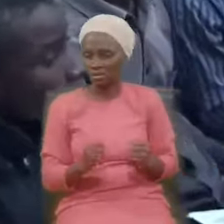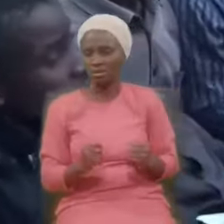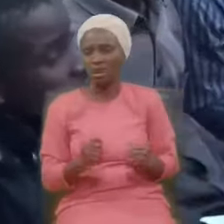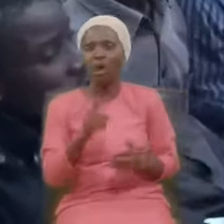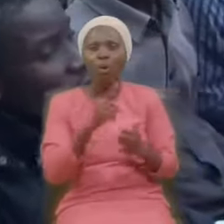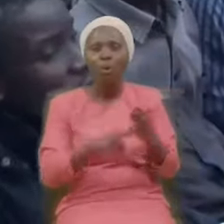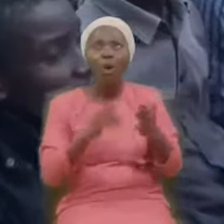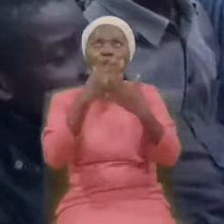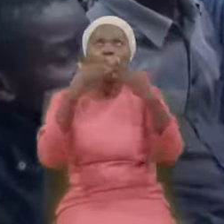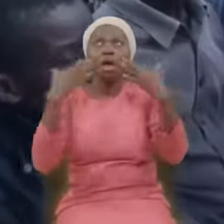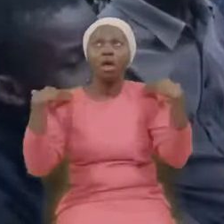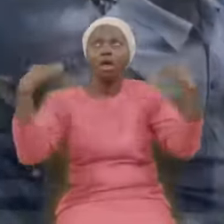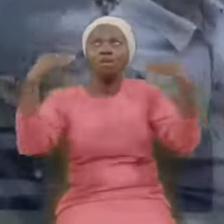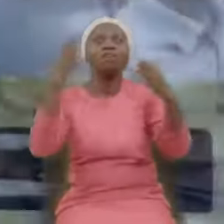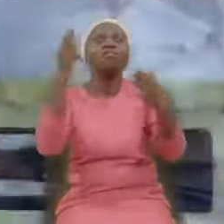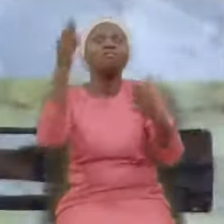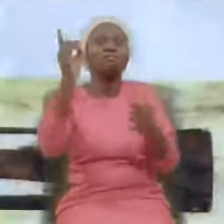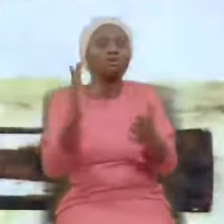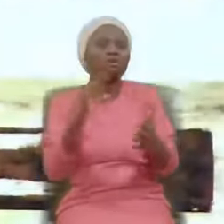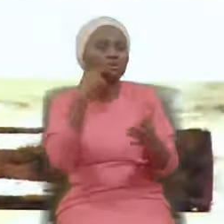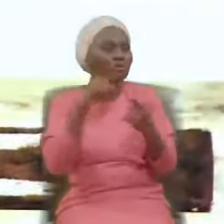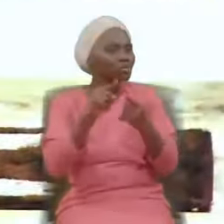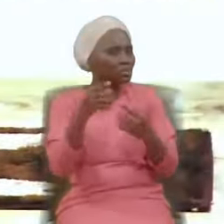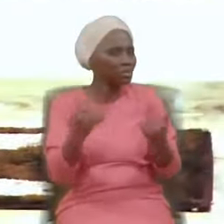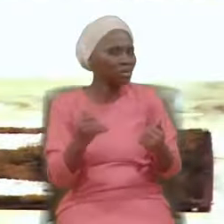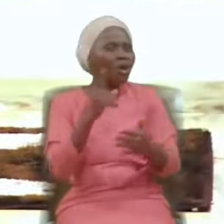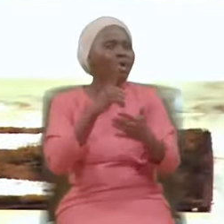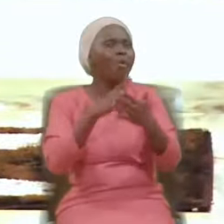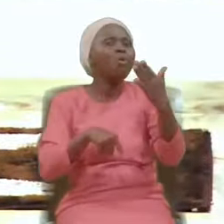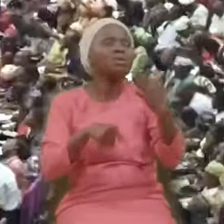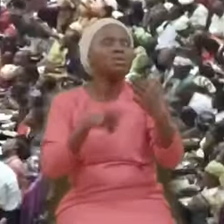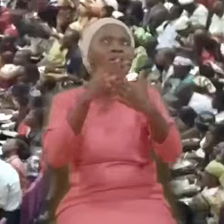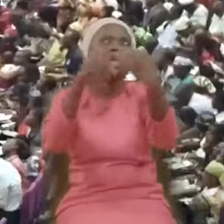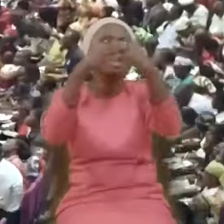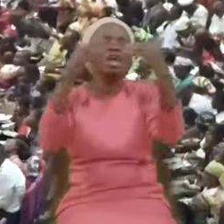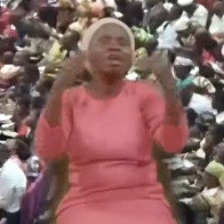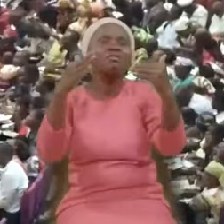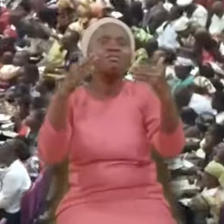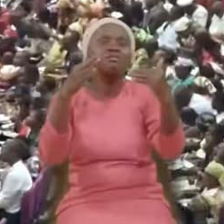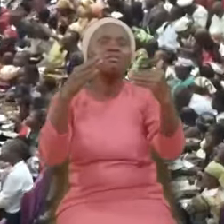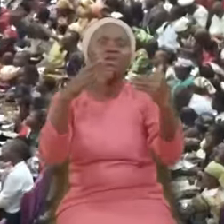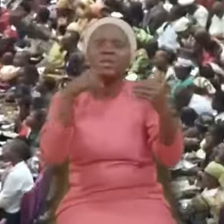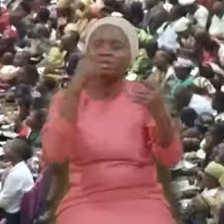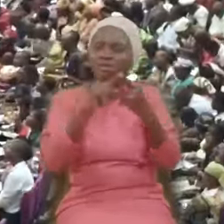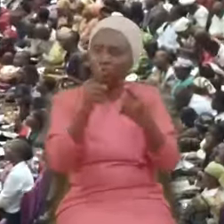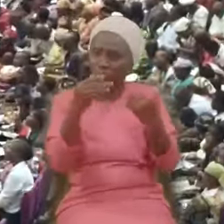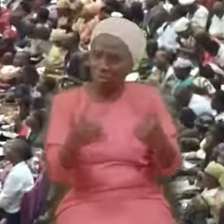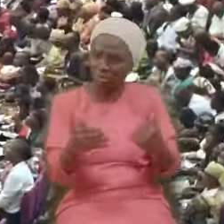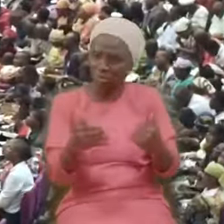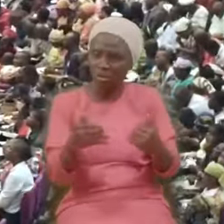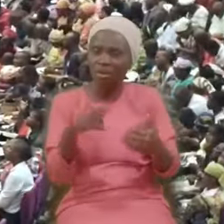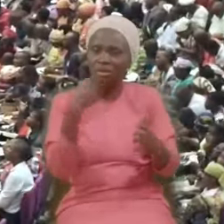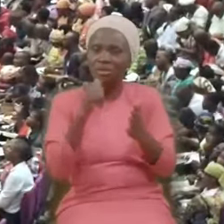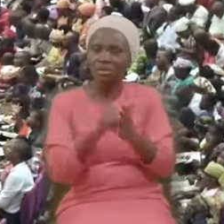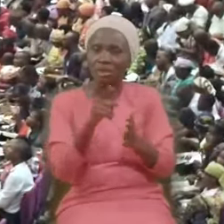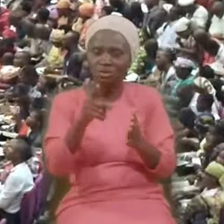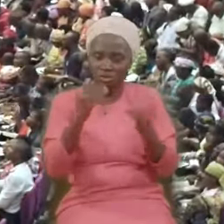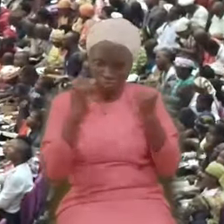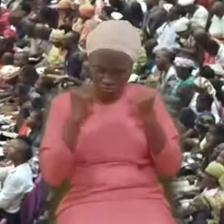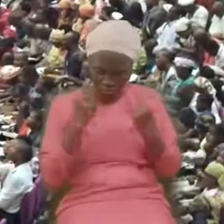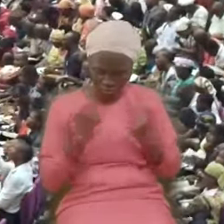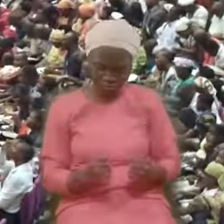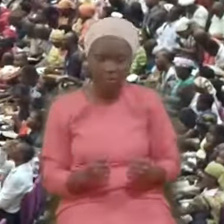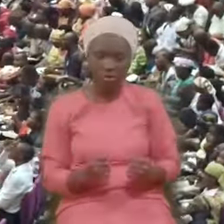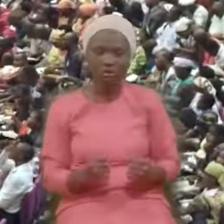you? What is heaven declaring to you tonight? Be strong. You are going to be